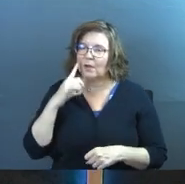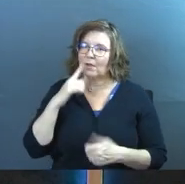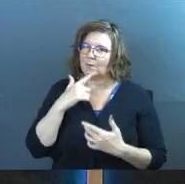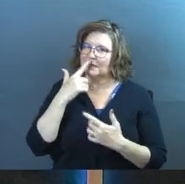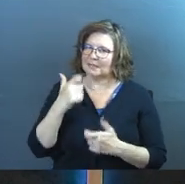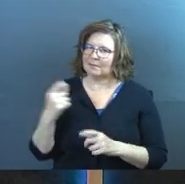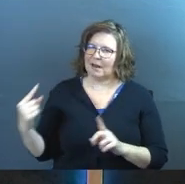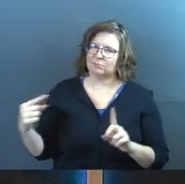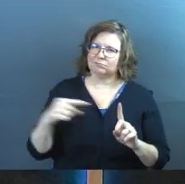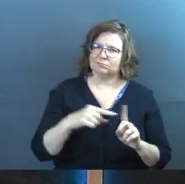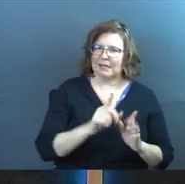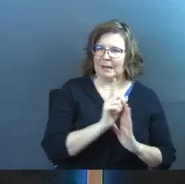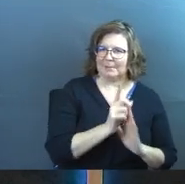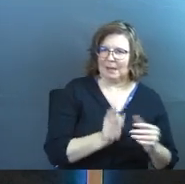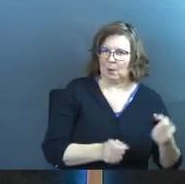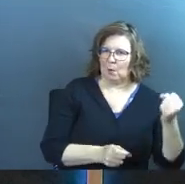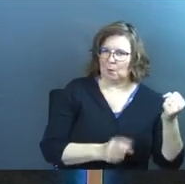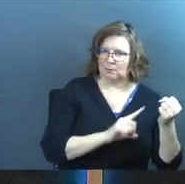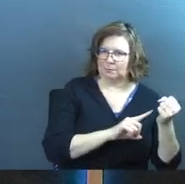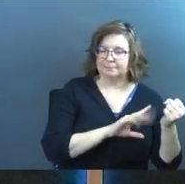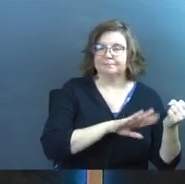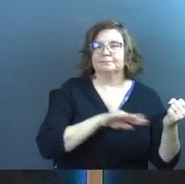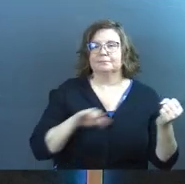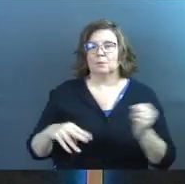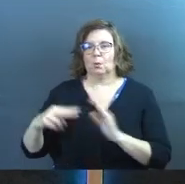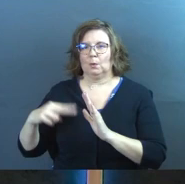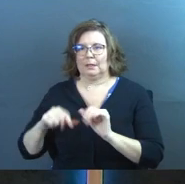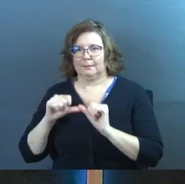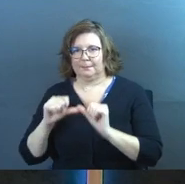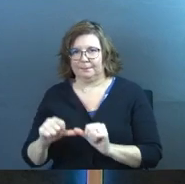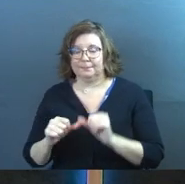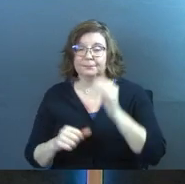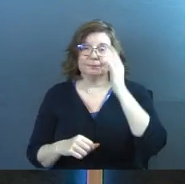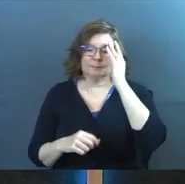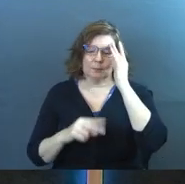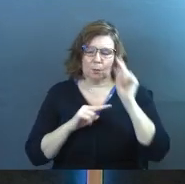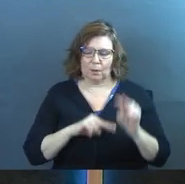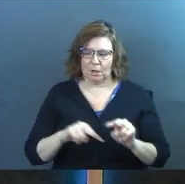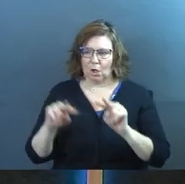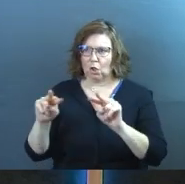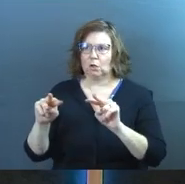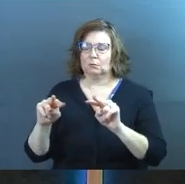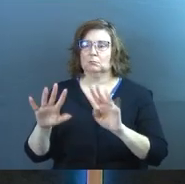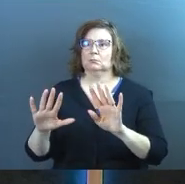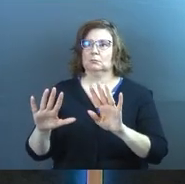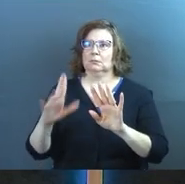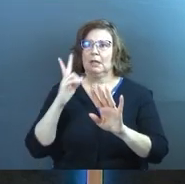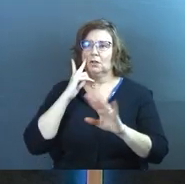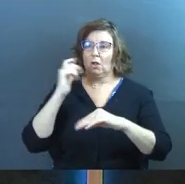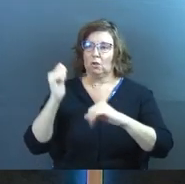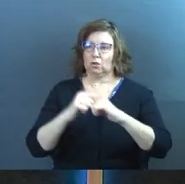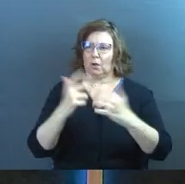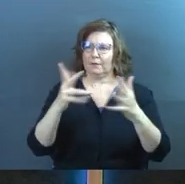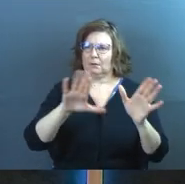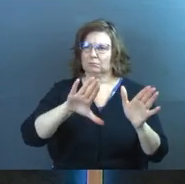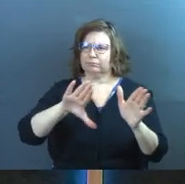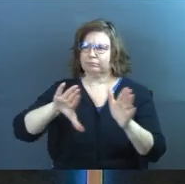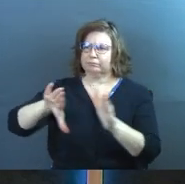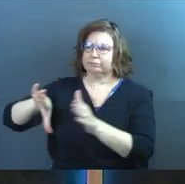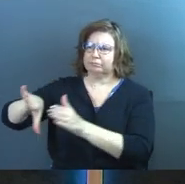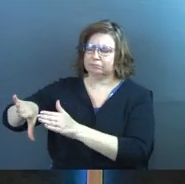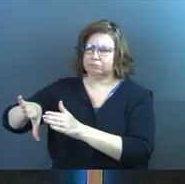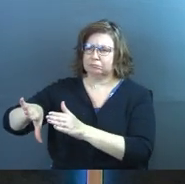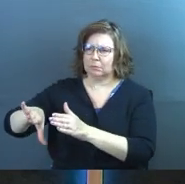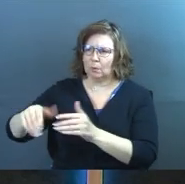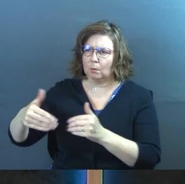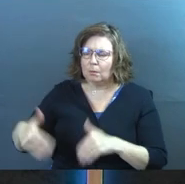going to get back to that part in just a minute. But let's keep reading. Verse 4. But when they looked up, they saw that the stone, which was very large, had been rolled